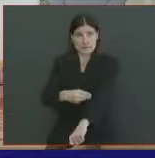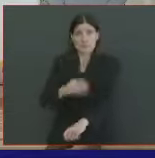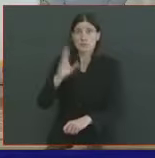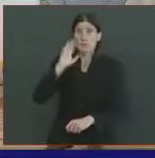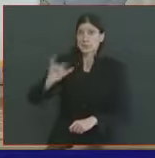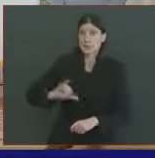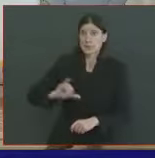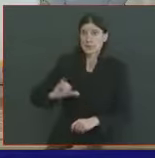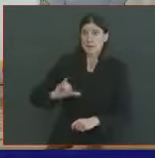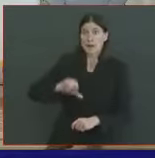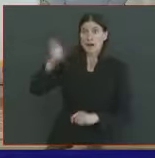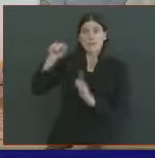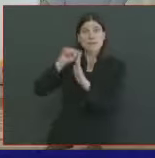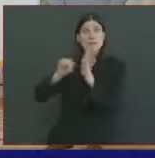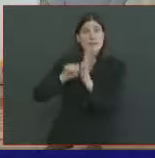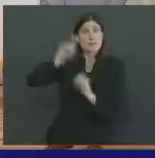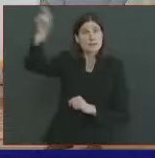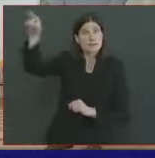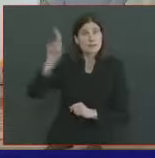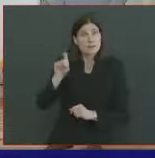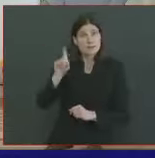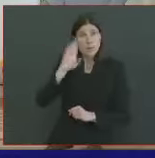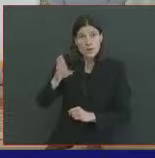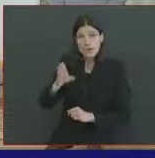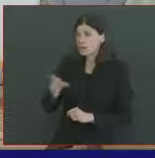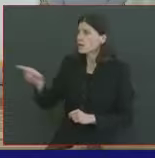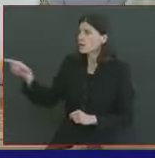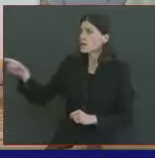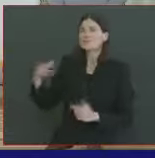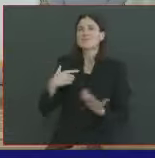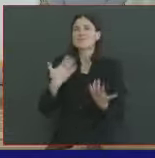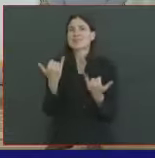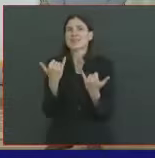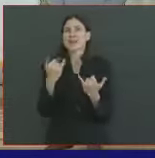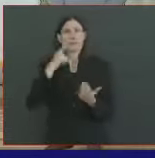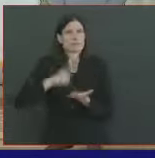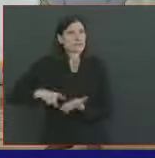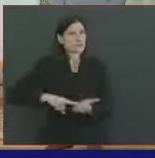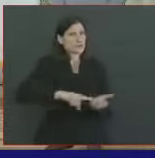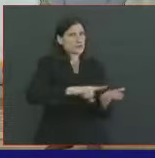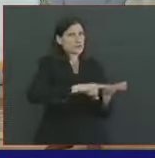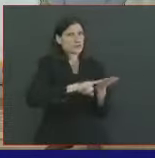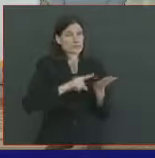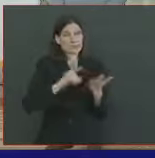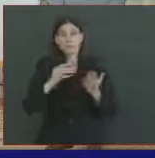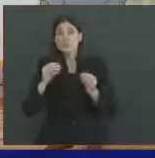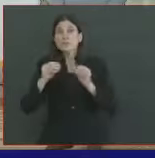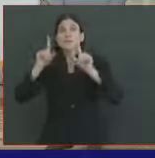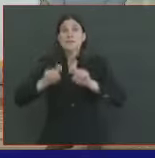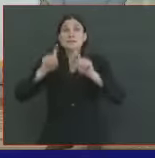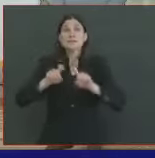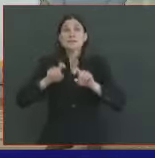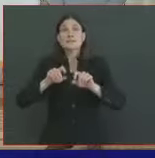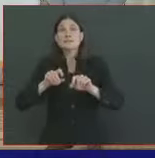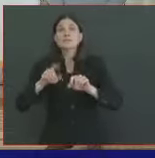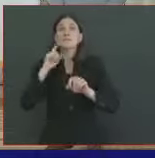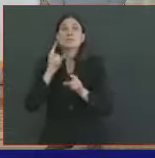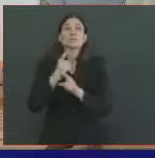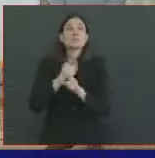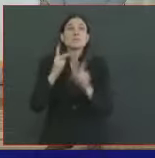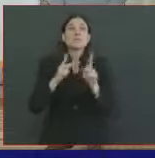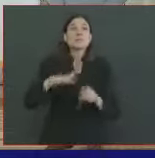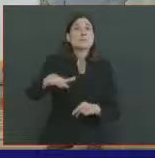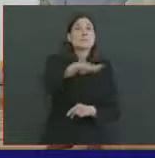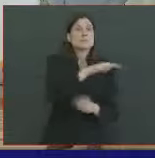still, New York is a couple of weeks ahead of us, obviously, right? They peaked a few weeks ago. They're coming down